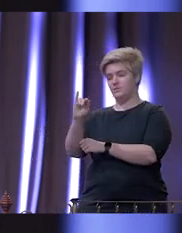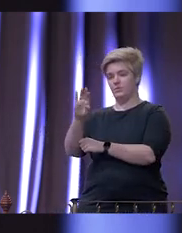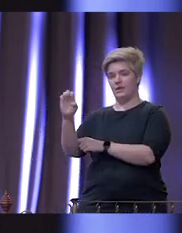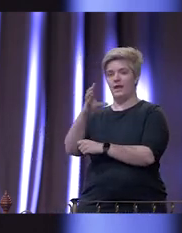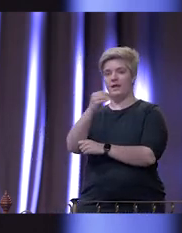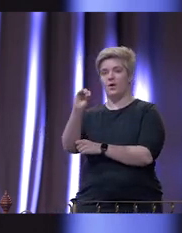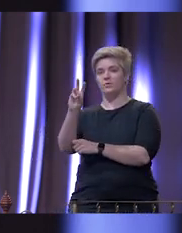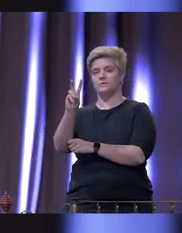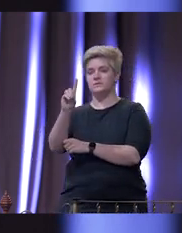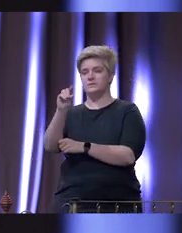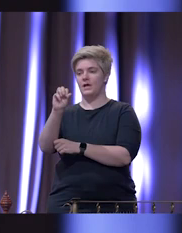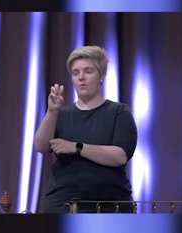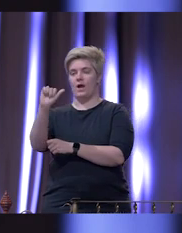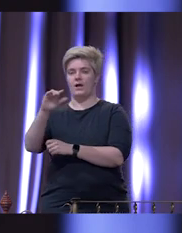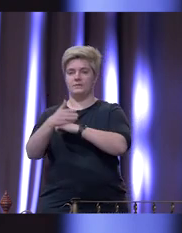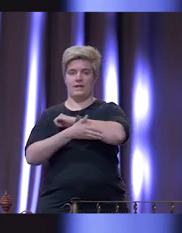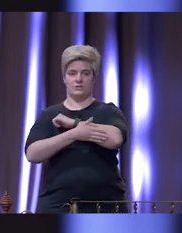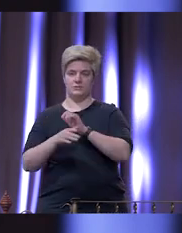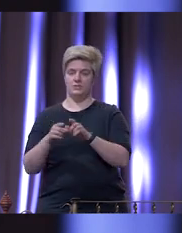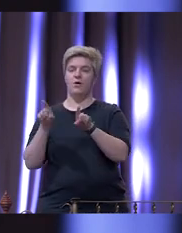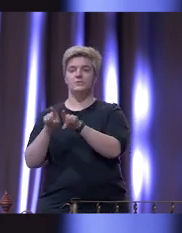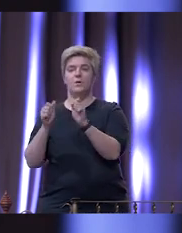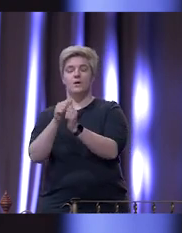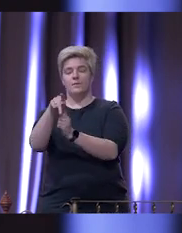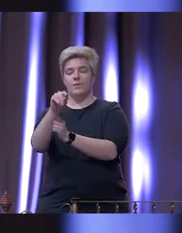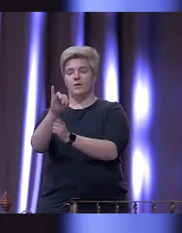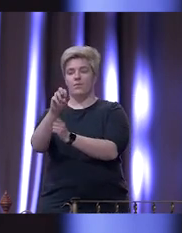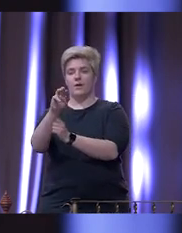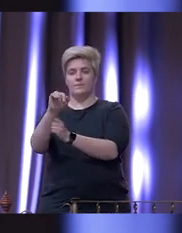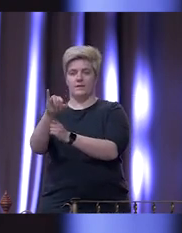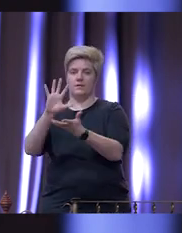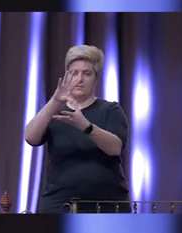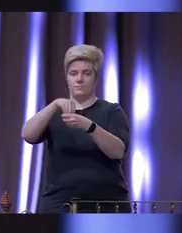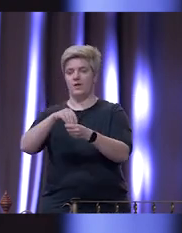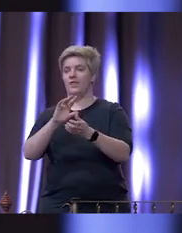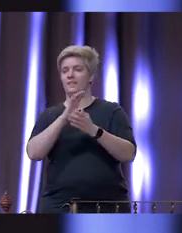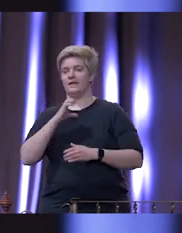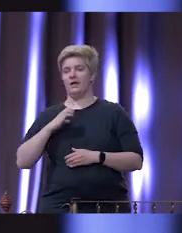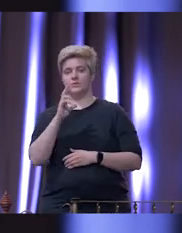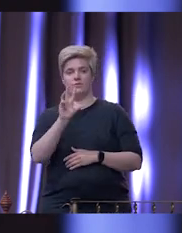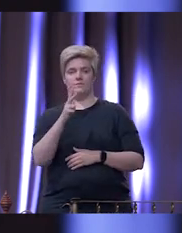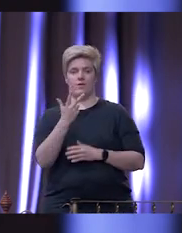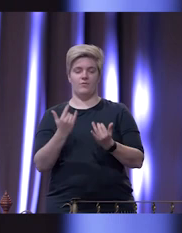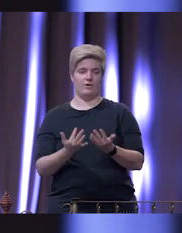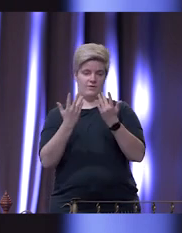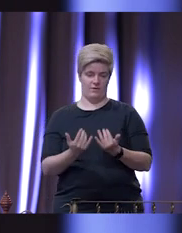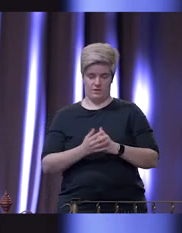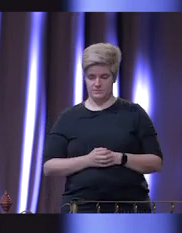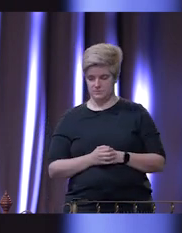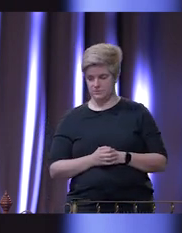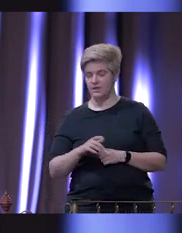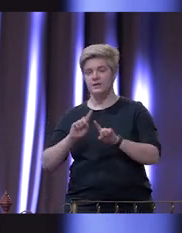Ojibwe and Odawa nations, which alongside the Potawatomi comprise the councils of the Three Fires, the Peoria